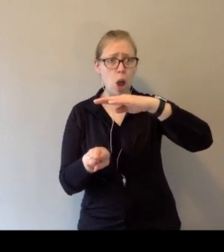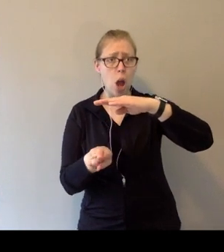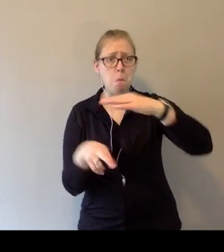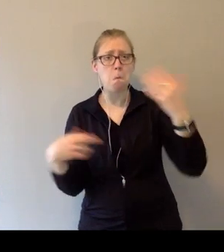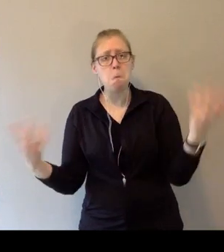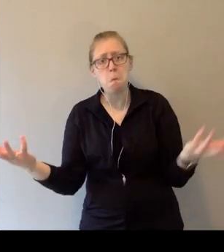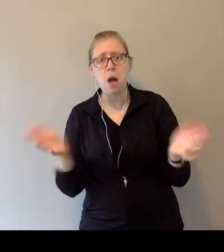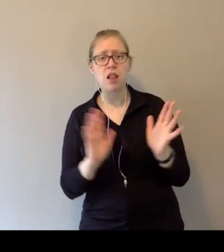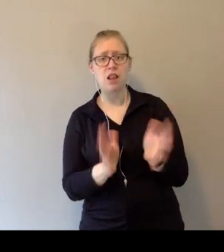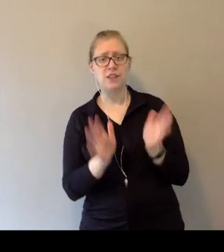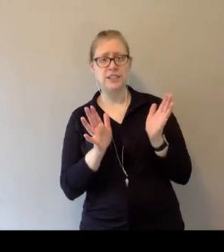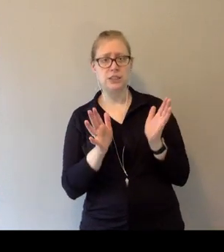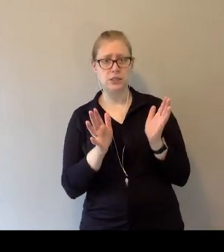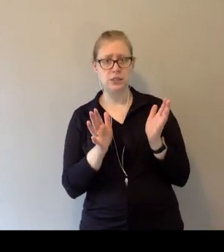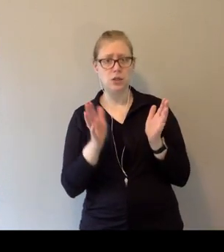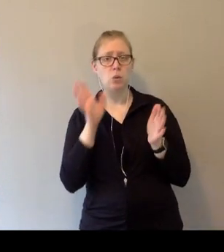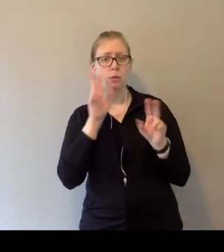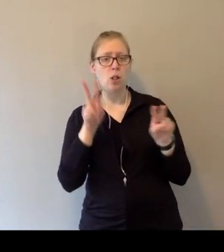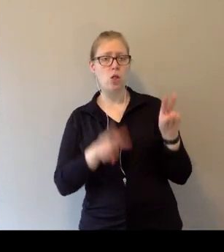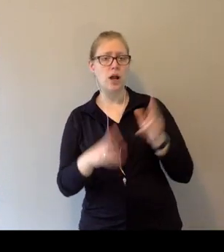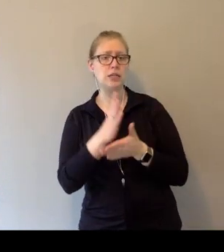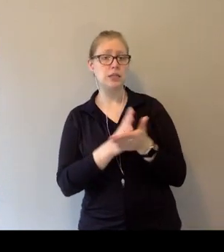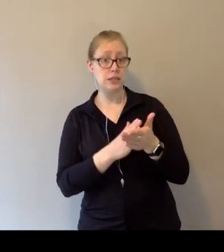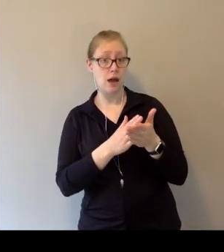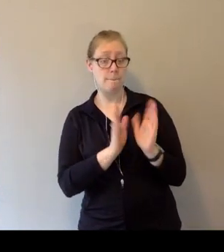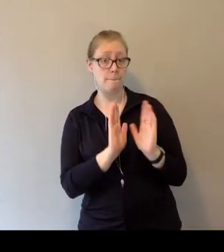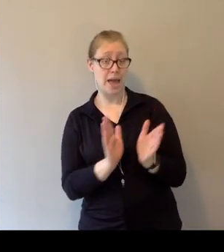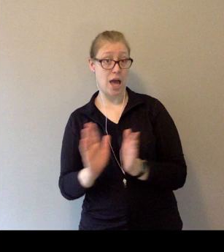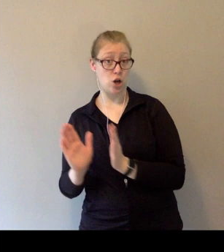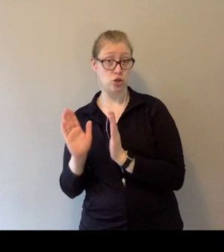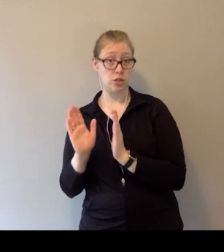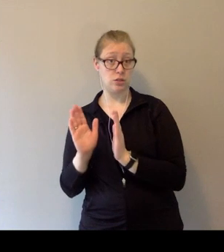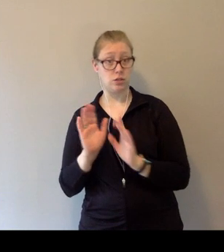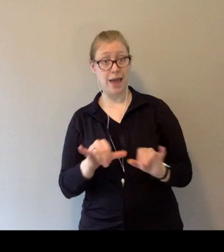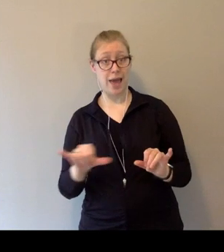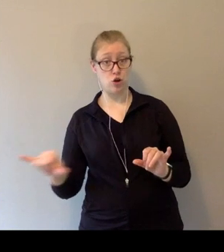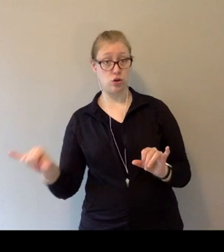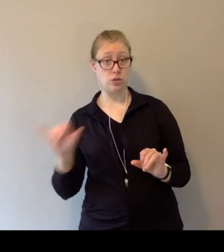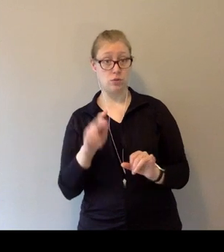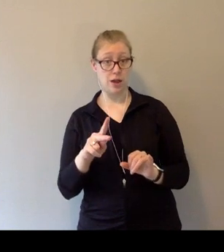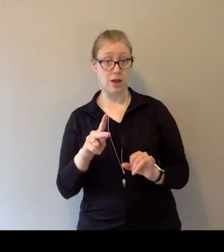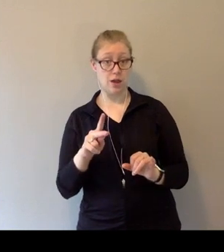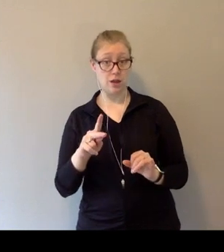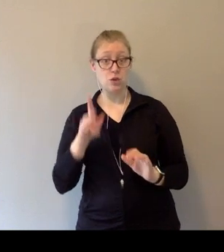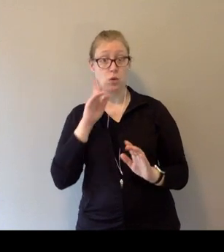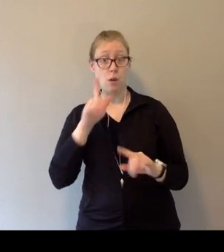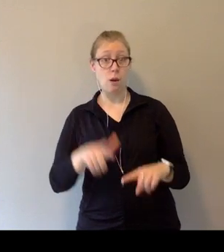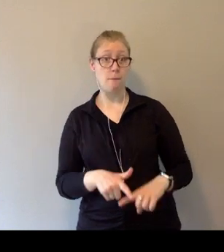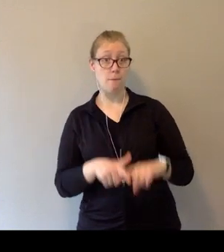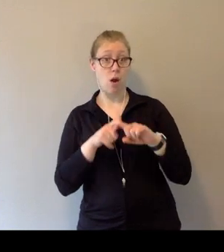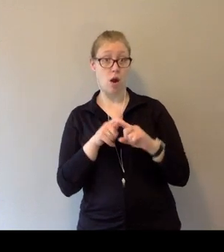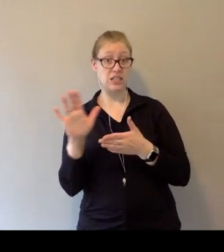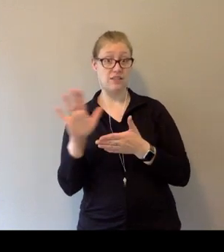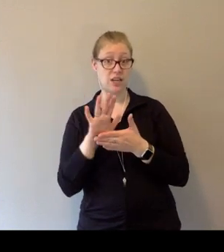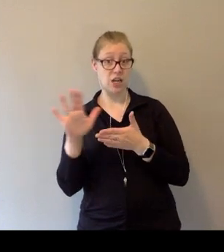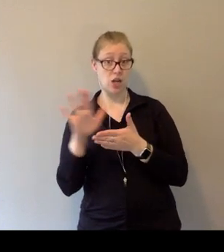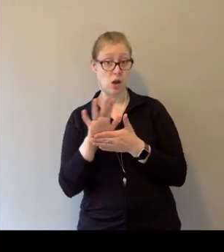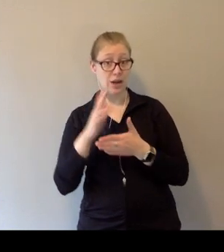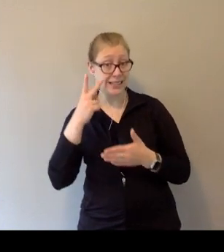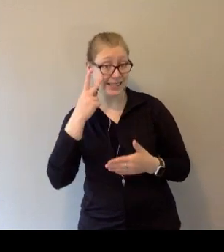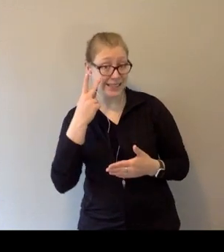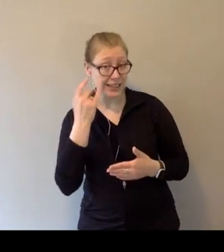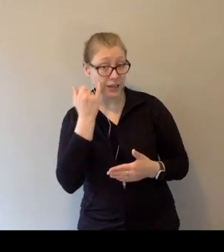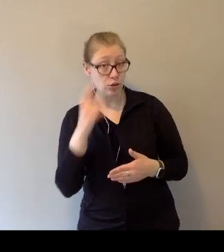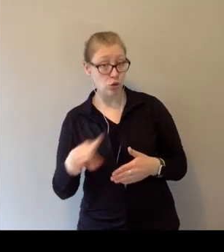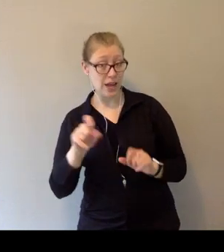there. We're going to look at some patterns. So I'm going to pause the video. You pause the video and see if you can answer these sine